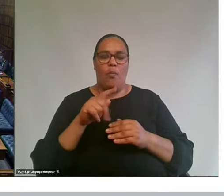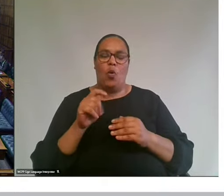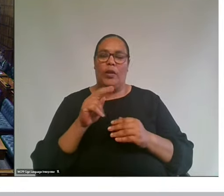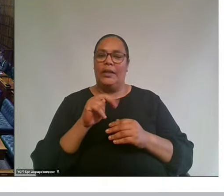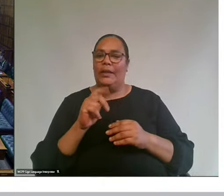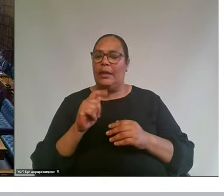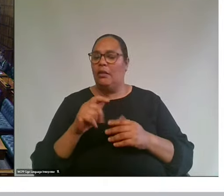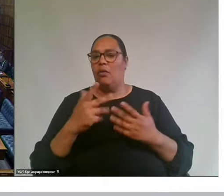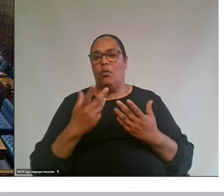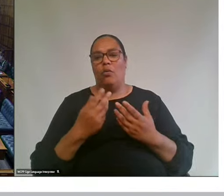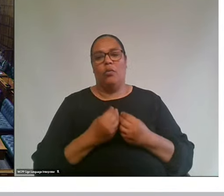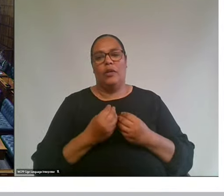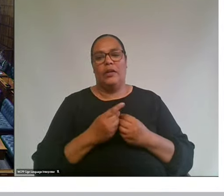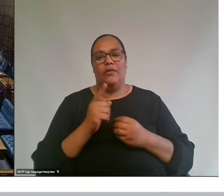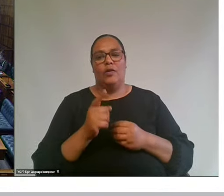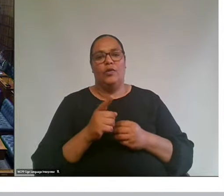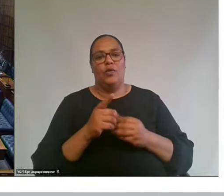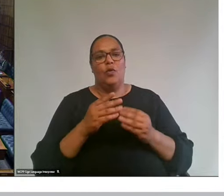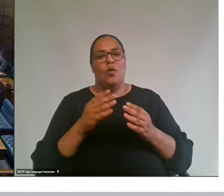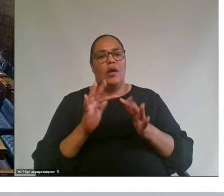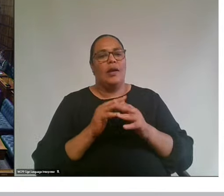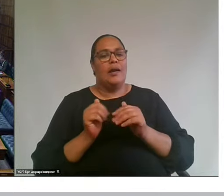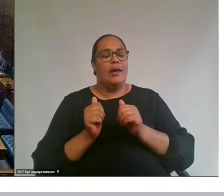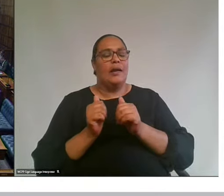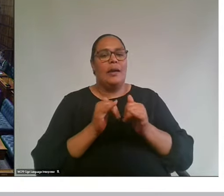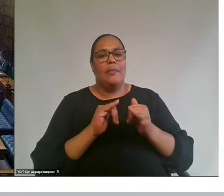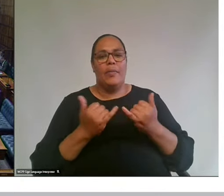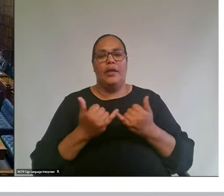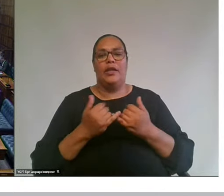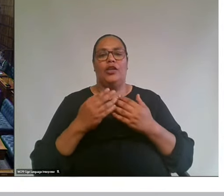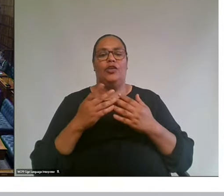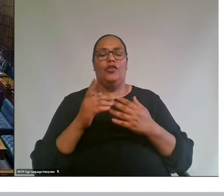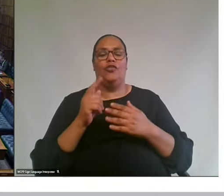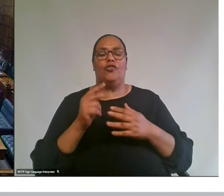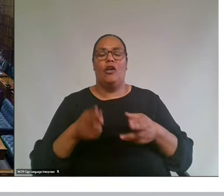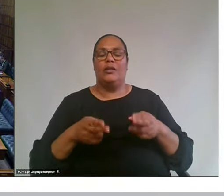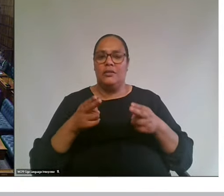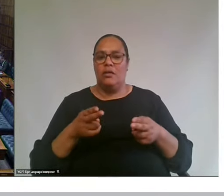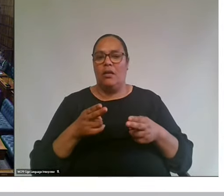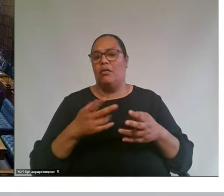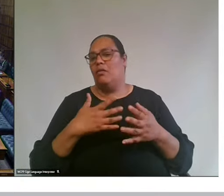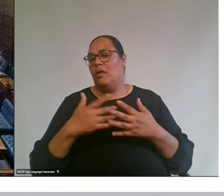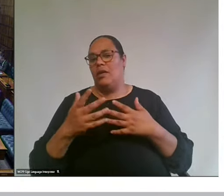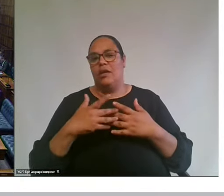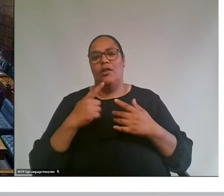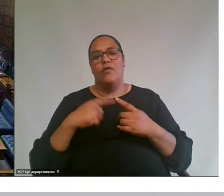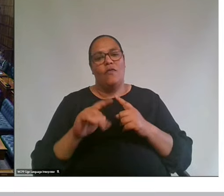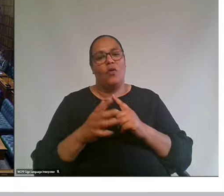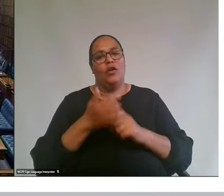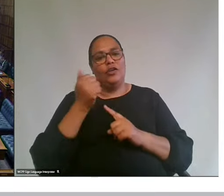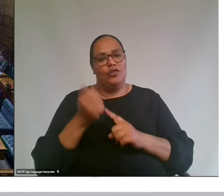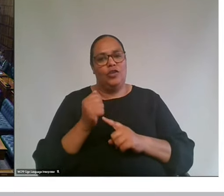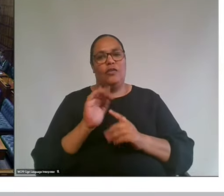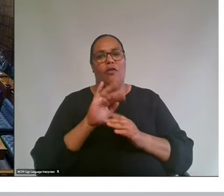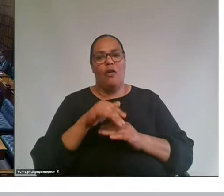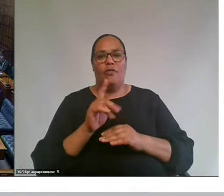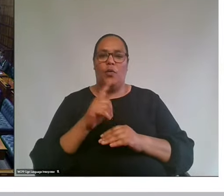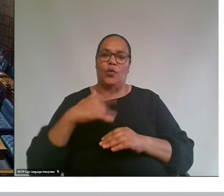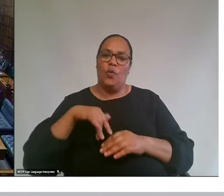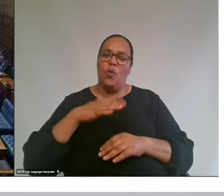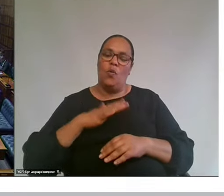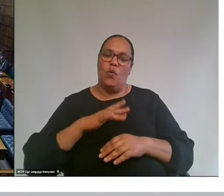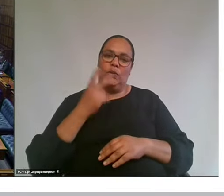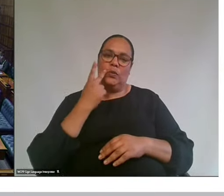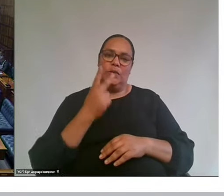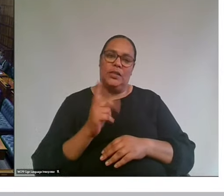it's it's it's parent company transet uh to to to to achieve eventually what we all want to see